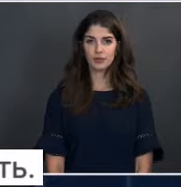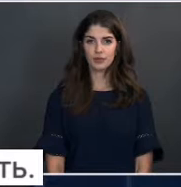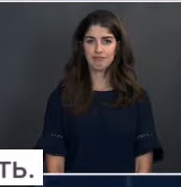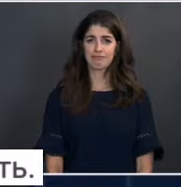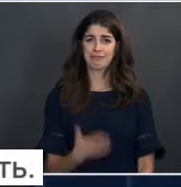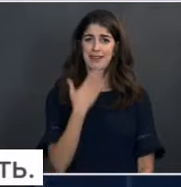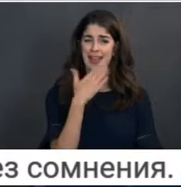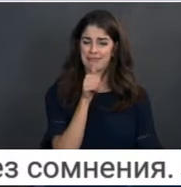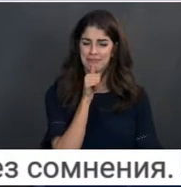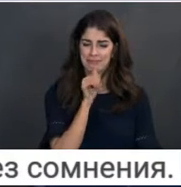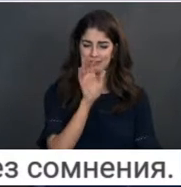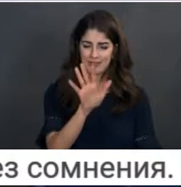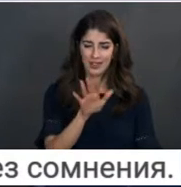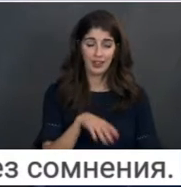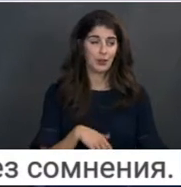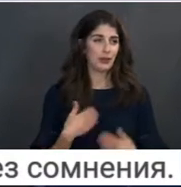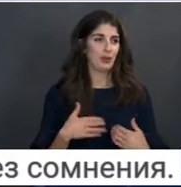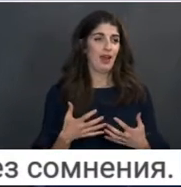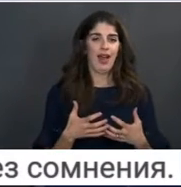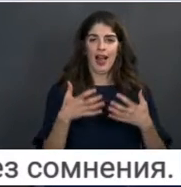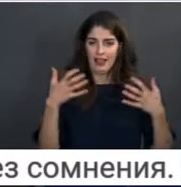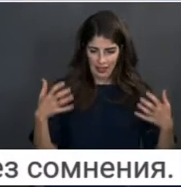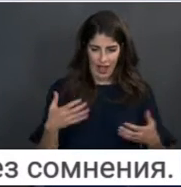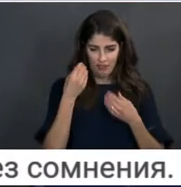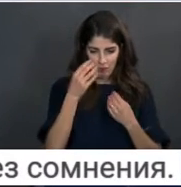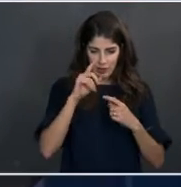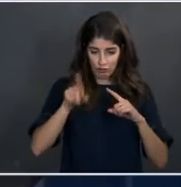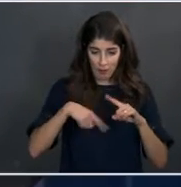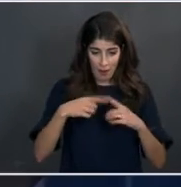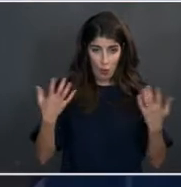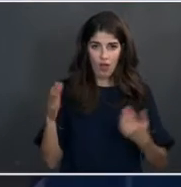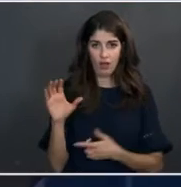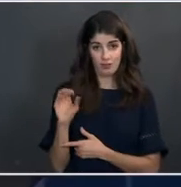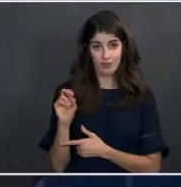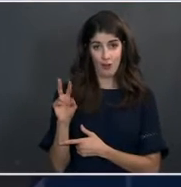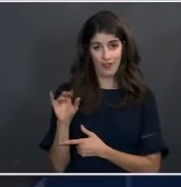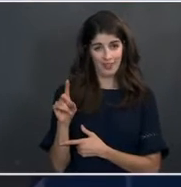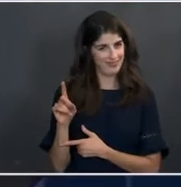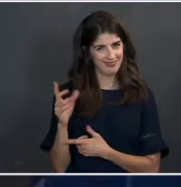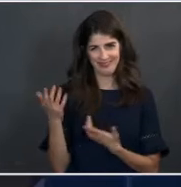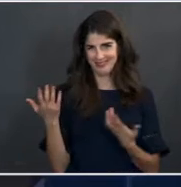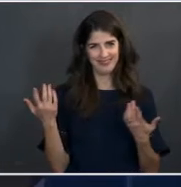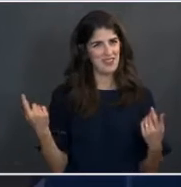Thanks for your patience. Lots to say about COVID, no doubt about it.